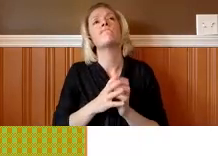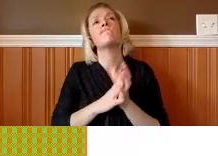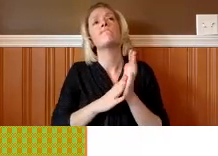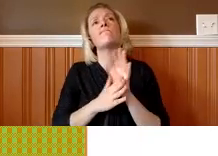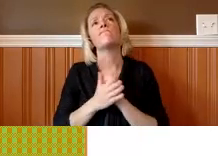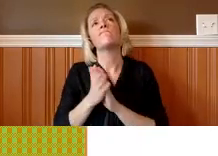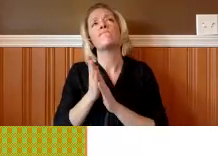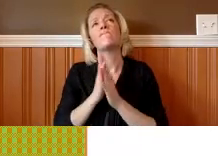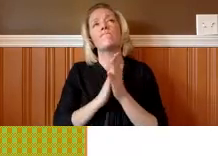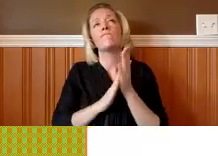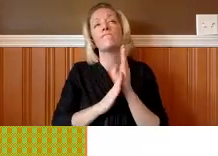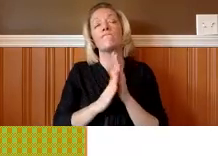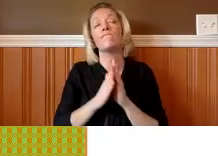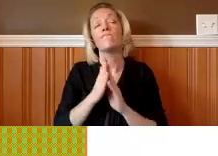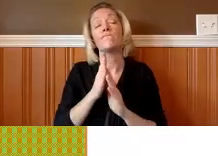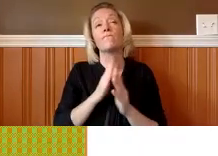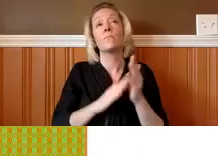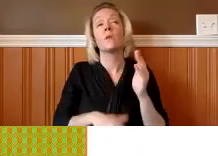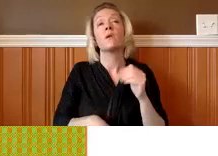until you reach a 6, should be